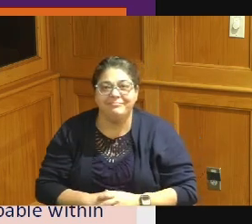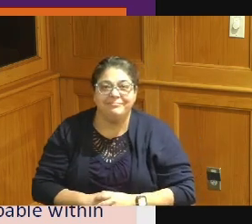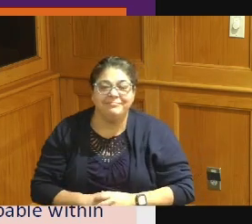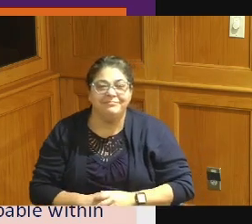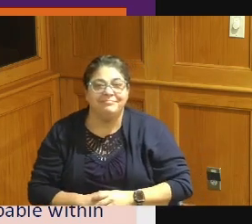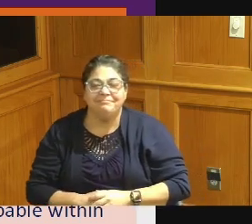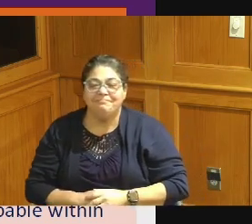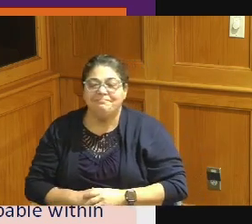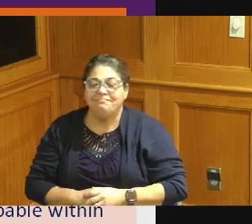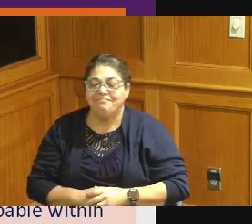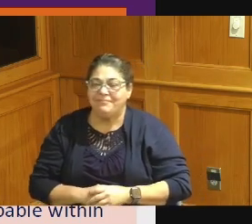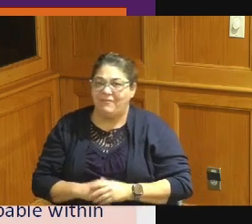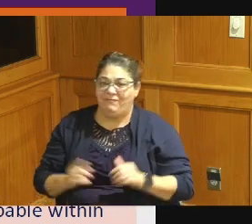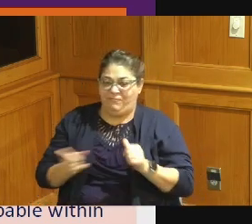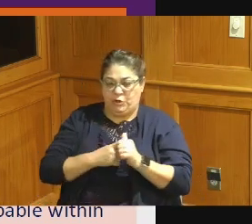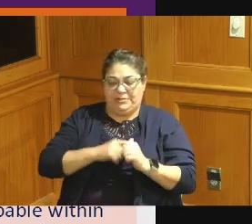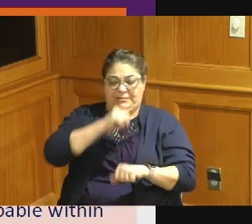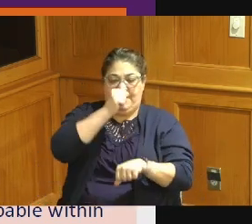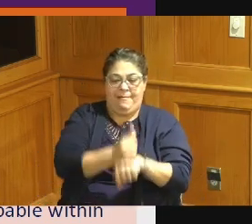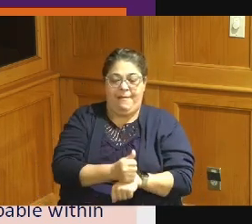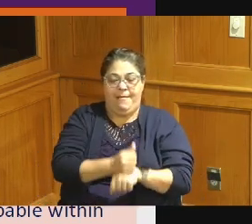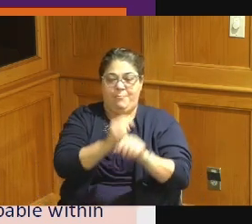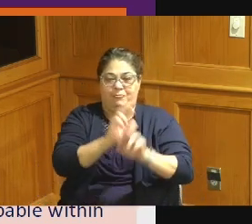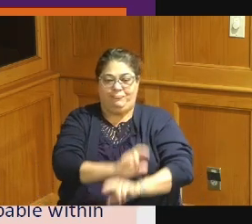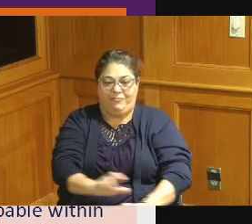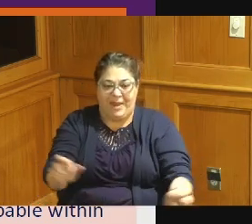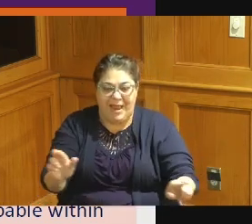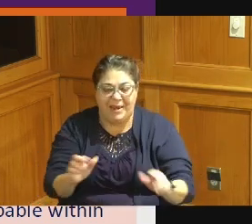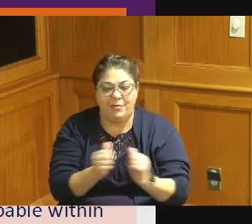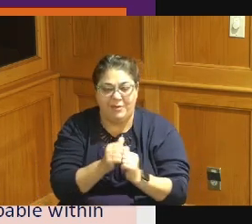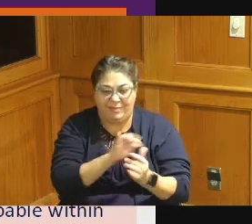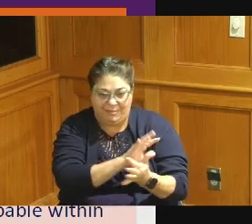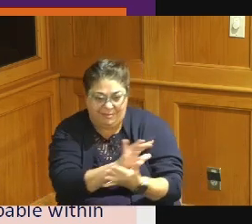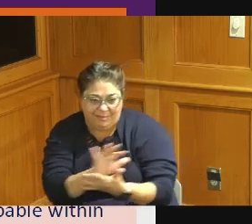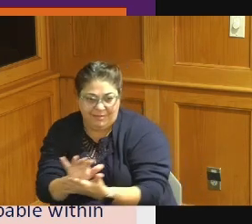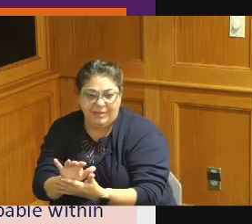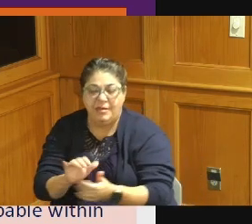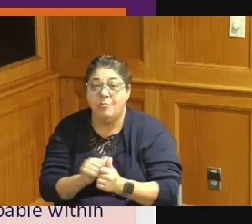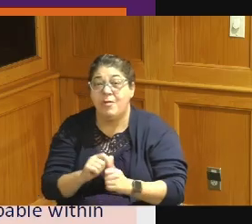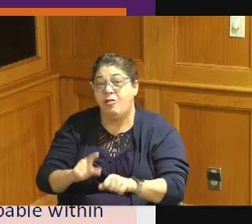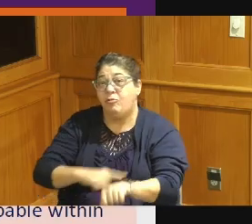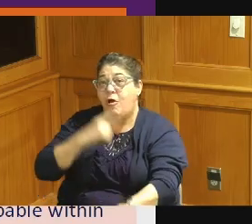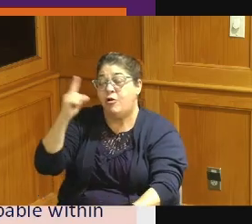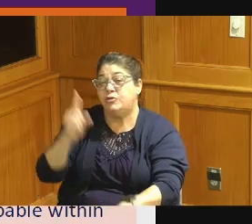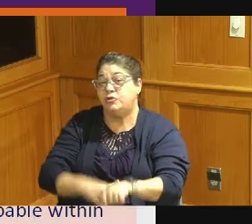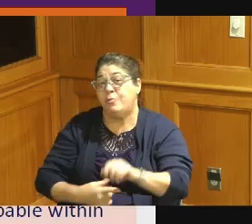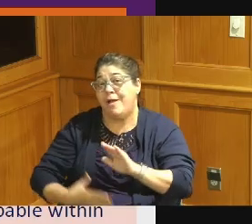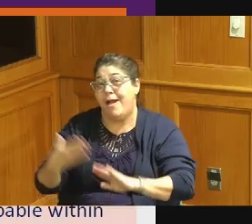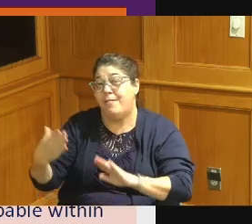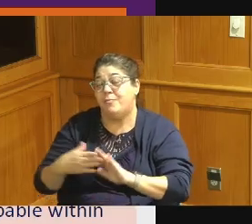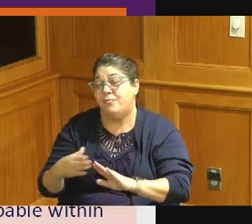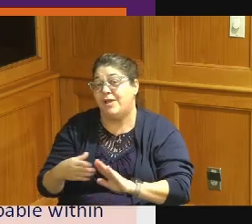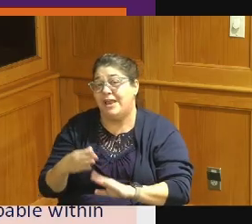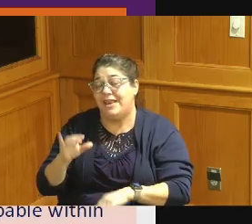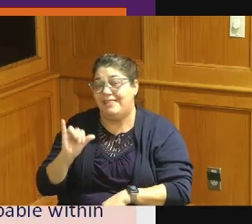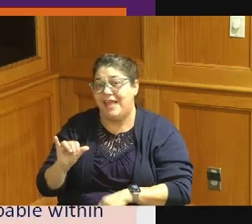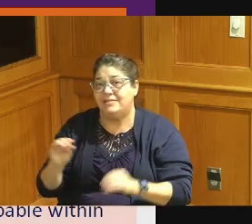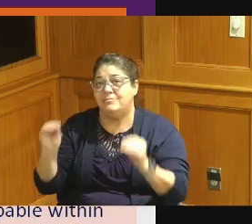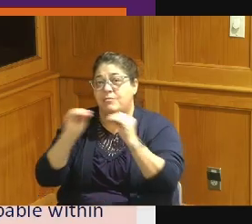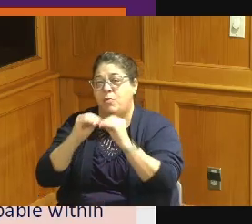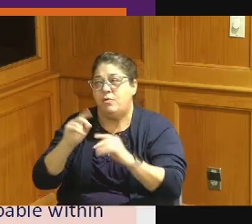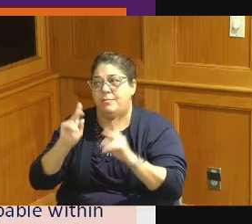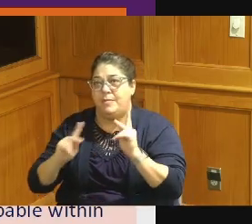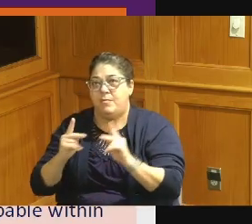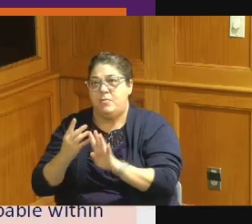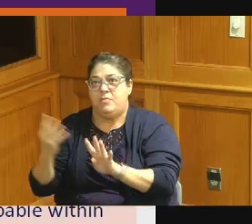And so that's a piece of this. And the reality is there is a competitive market for that long-term operating subsidy, which is different than this, what we call capital